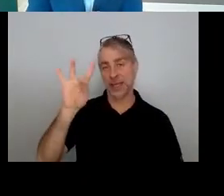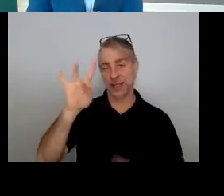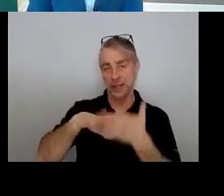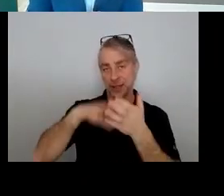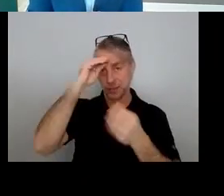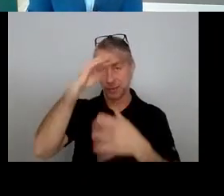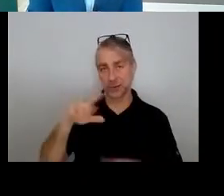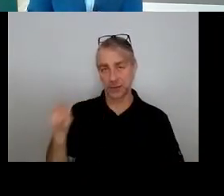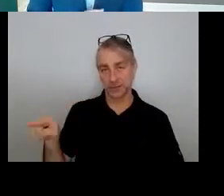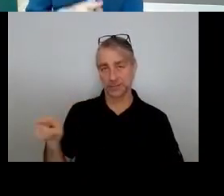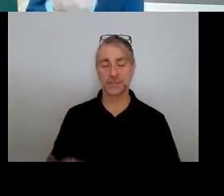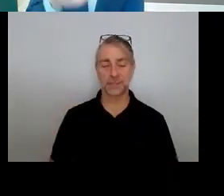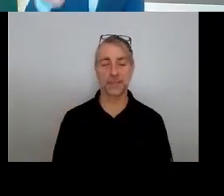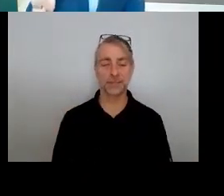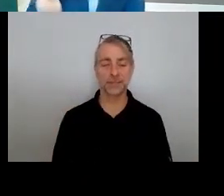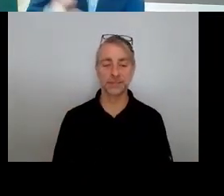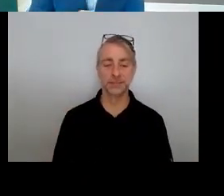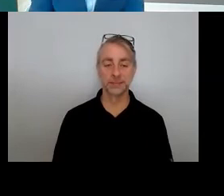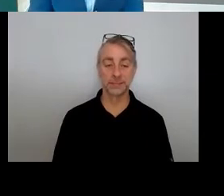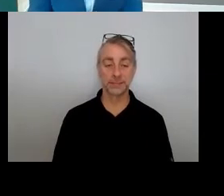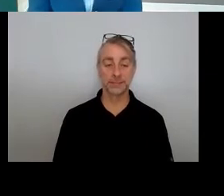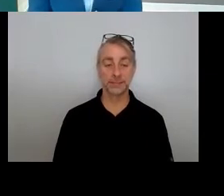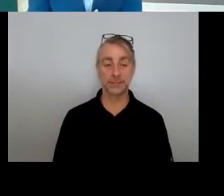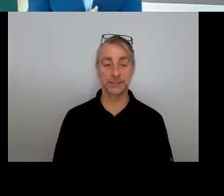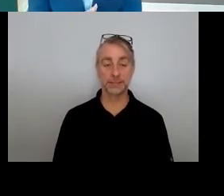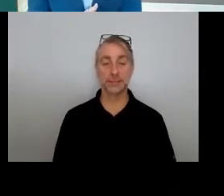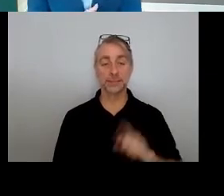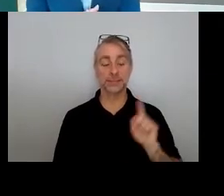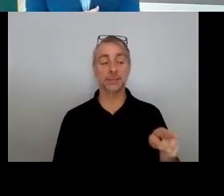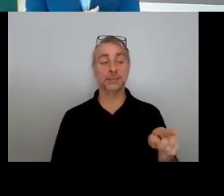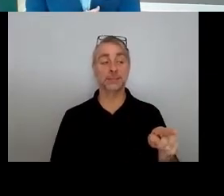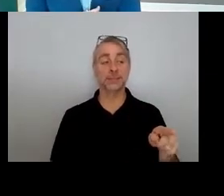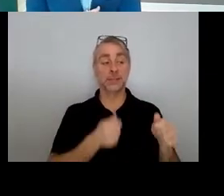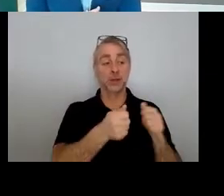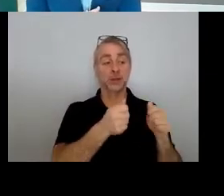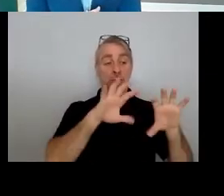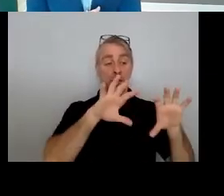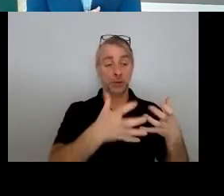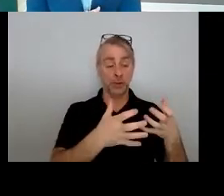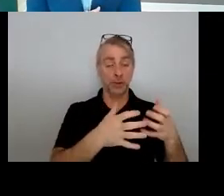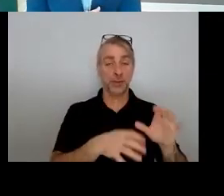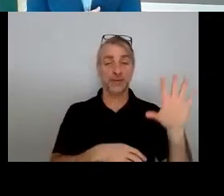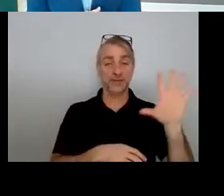group, and five of the 19